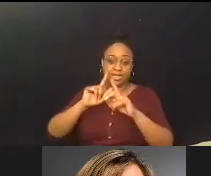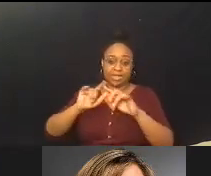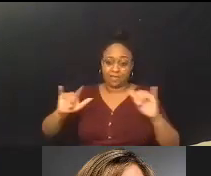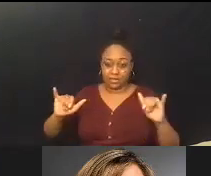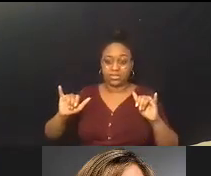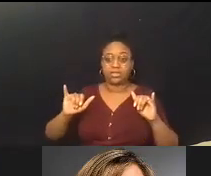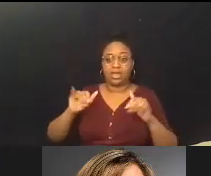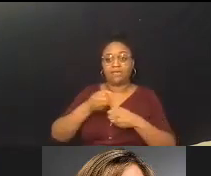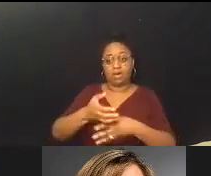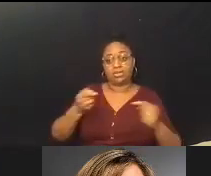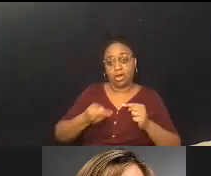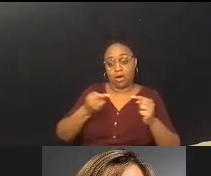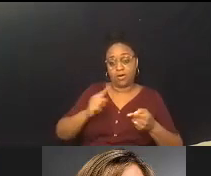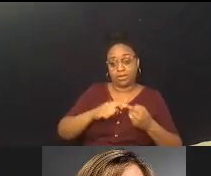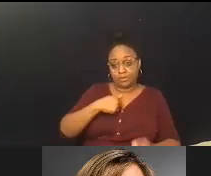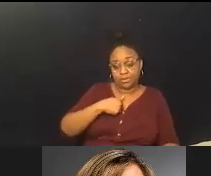But I would say in general,